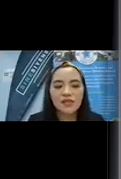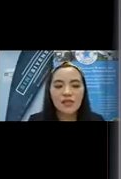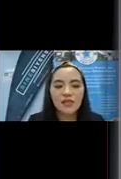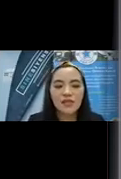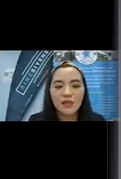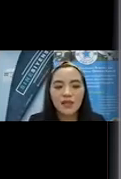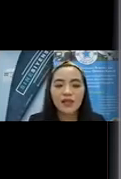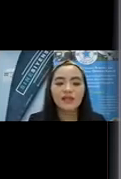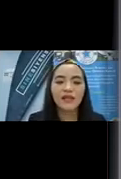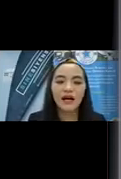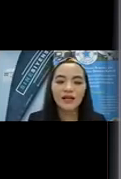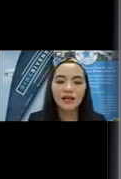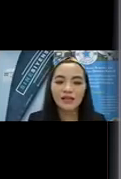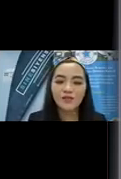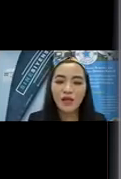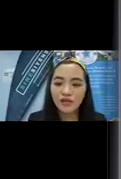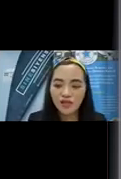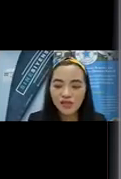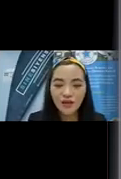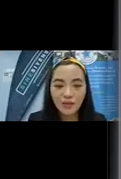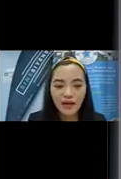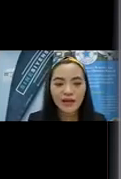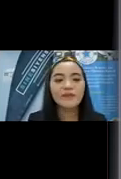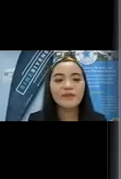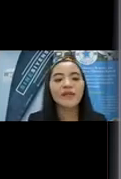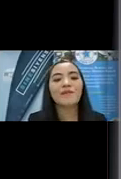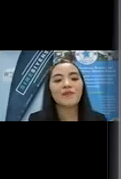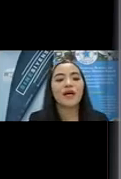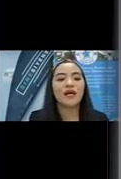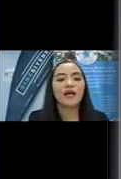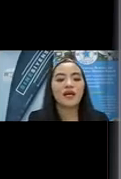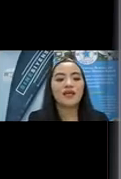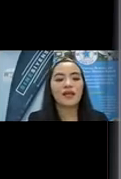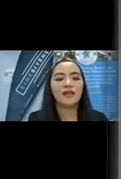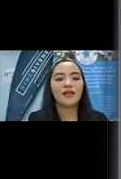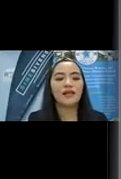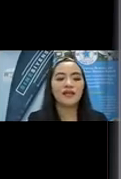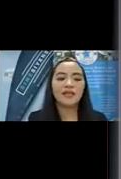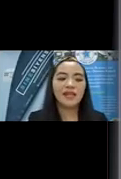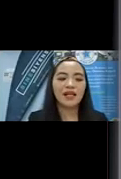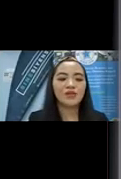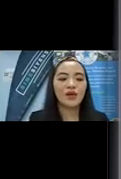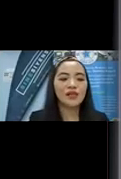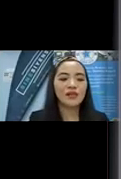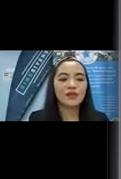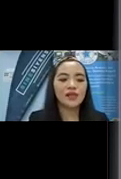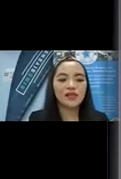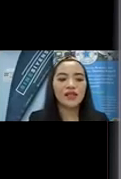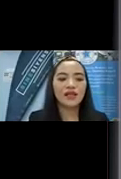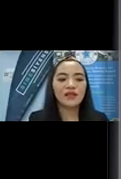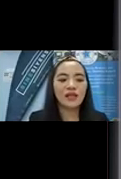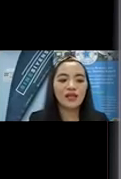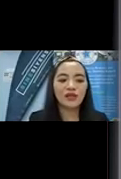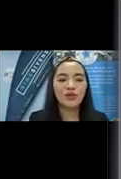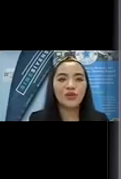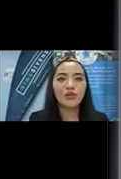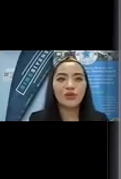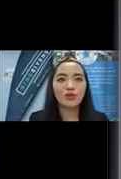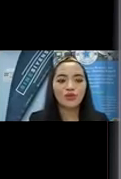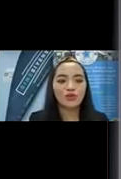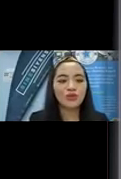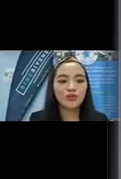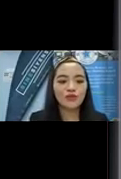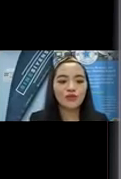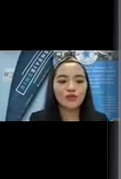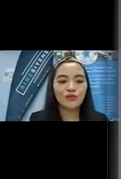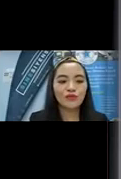was delivered by Dr. Ira S. Buenrostro Cabab. And then the second one was delivered at